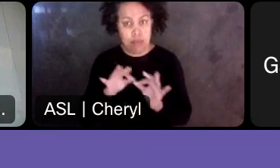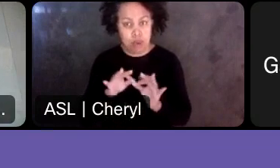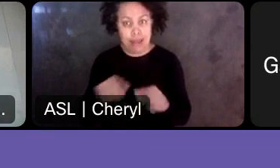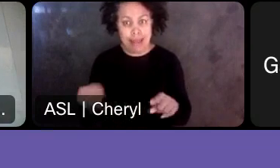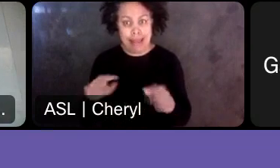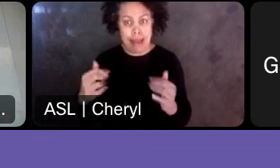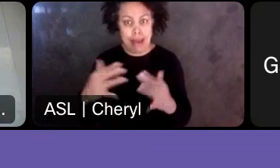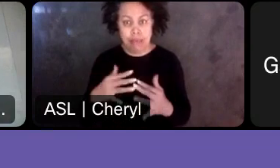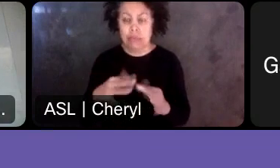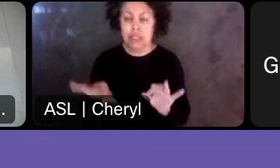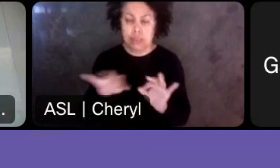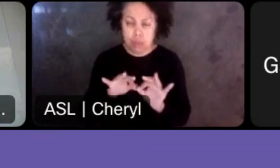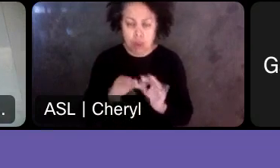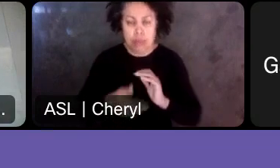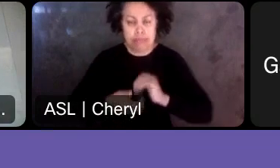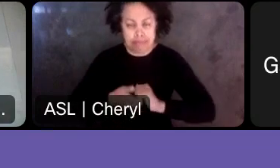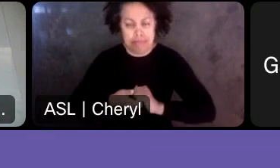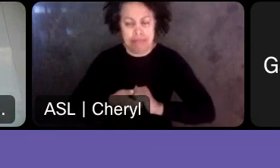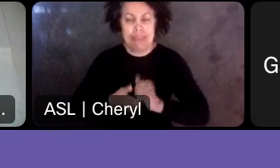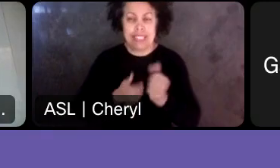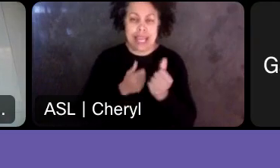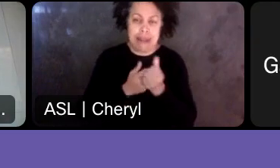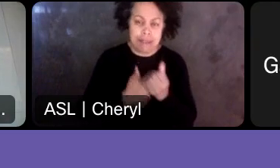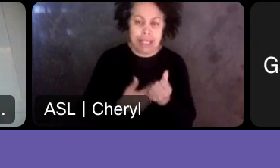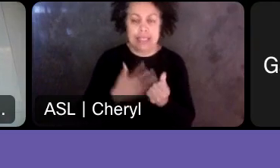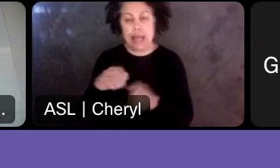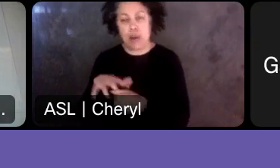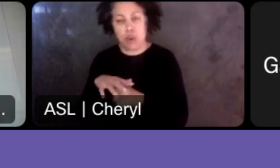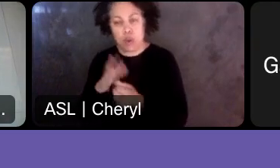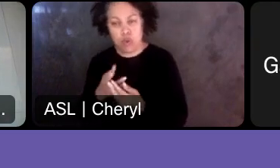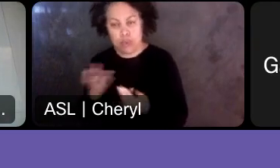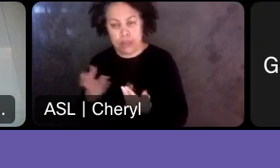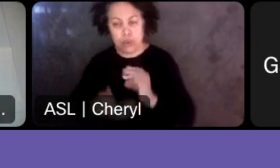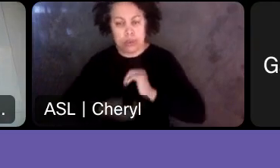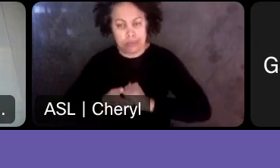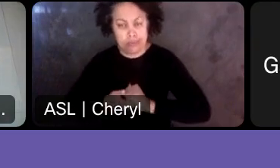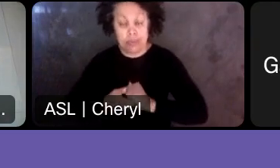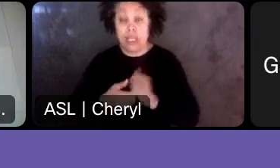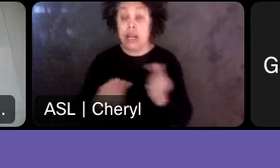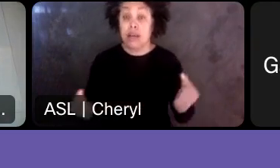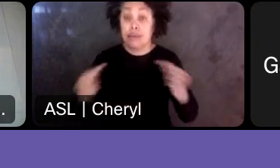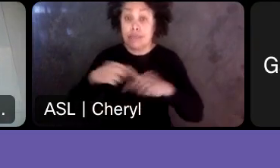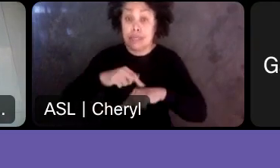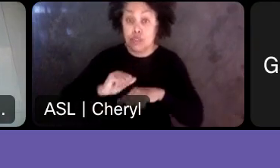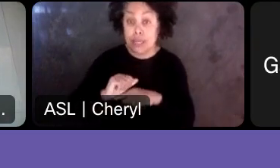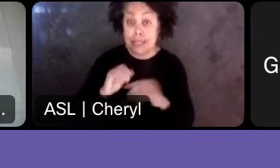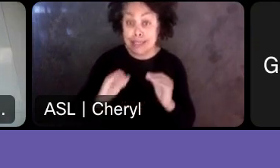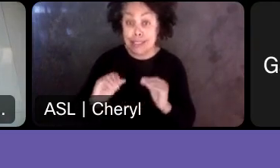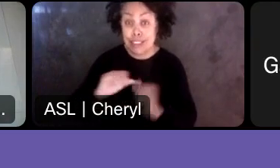local LGBTQ plus resources, cross-train, and have someone you can directly refer to.